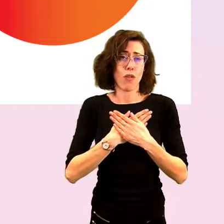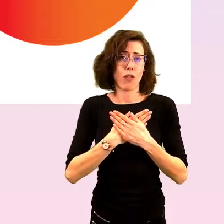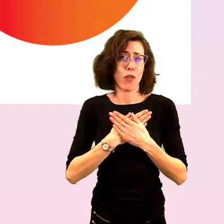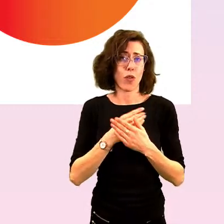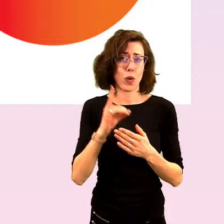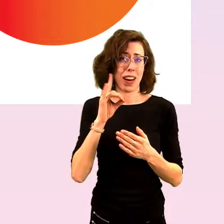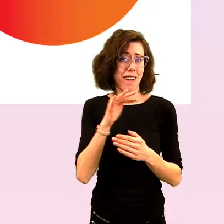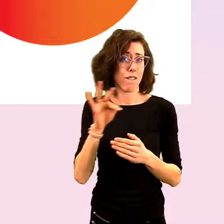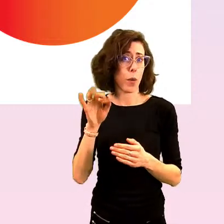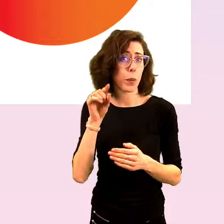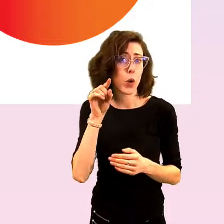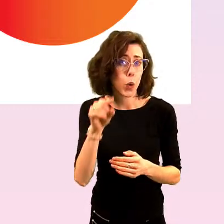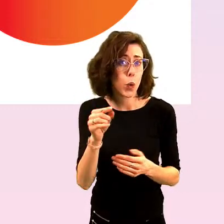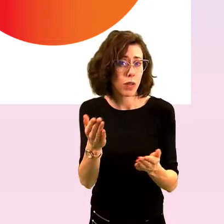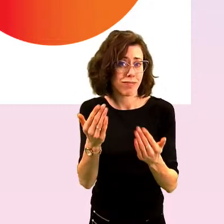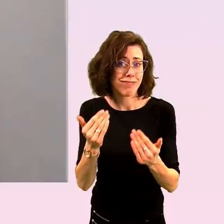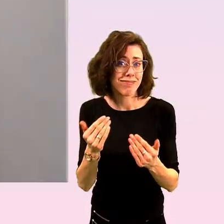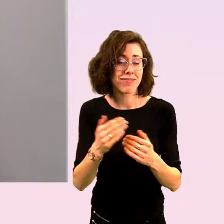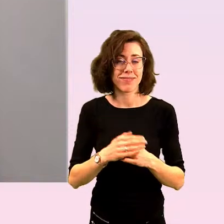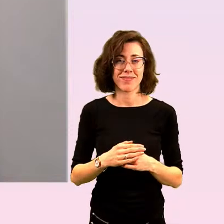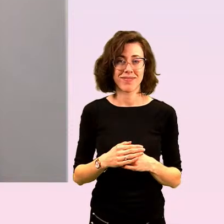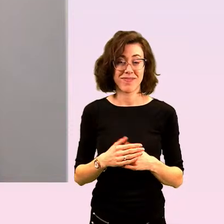And that's all from me.